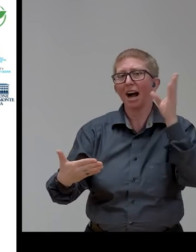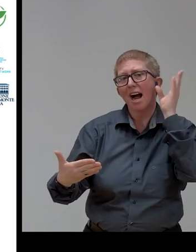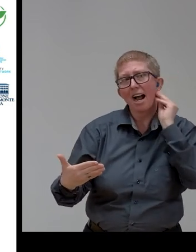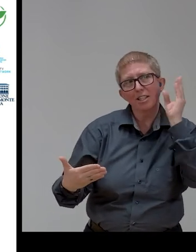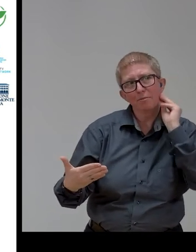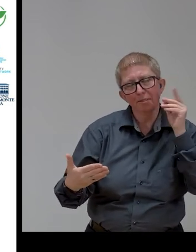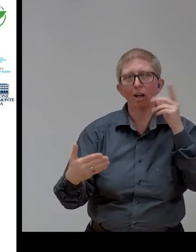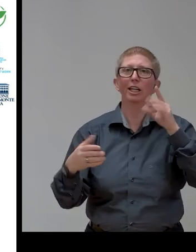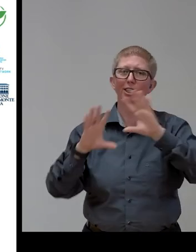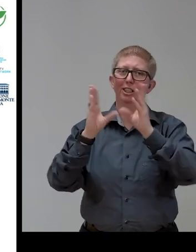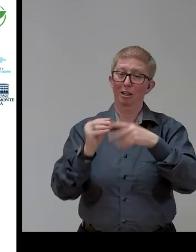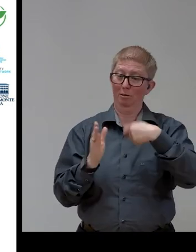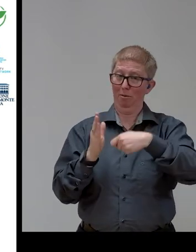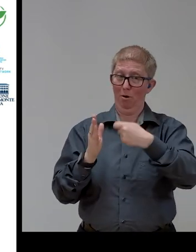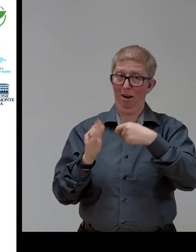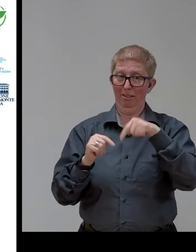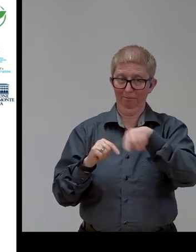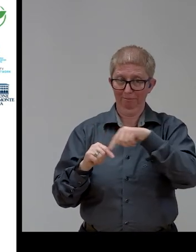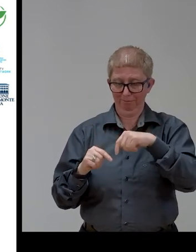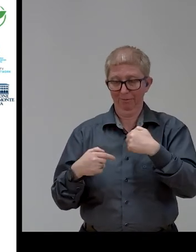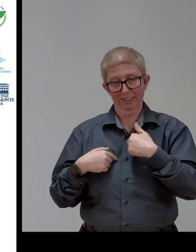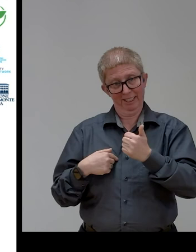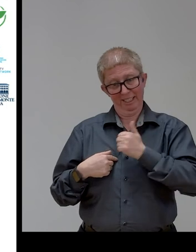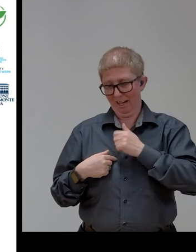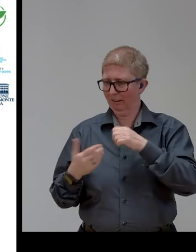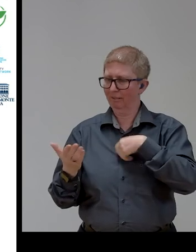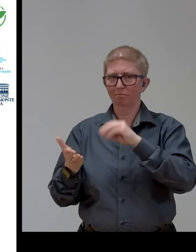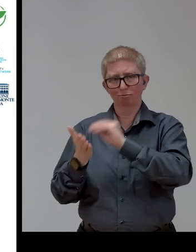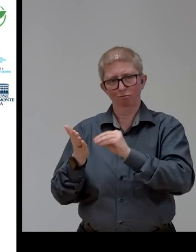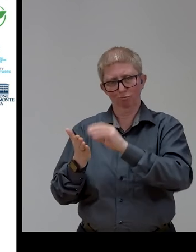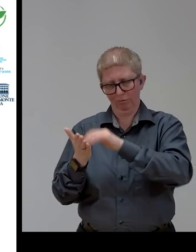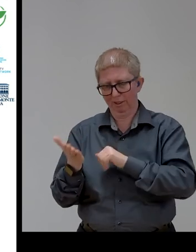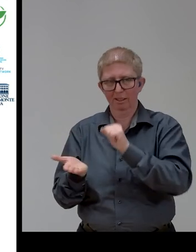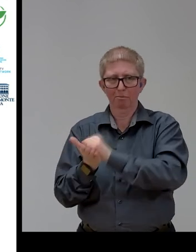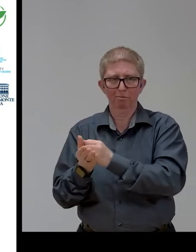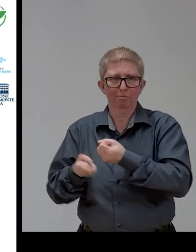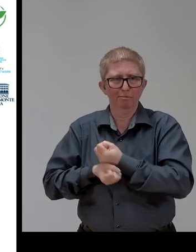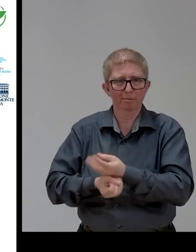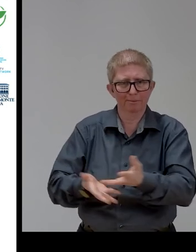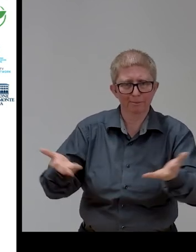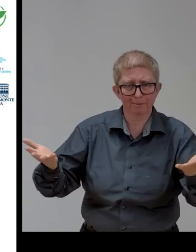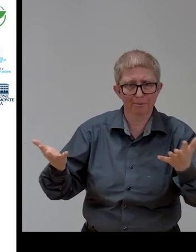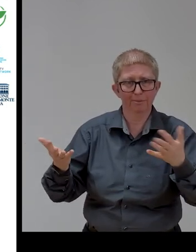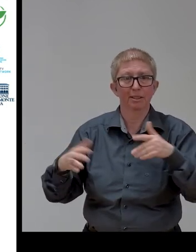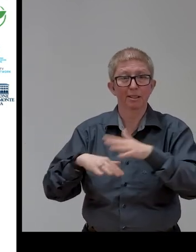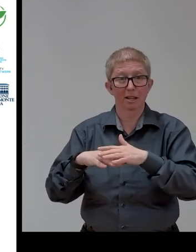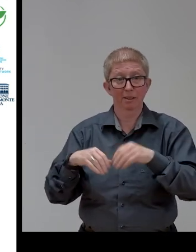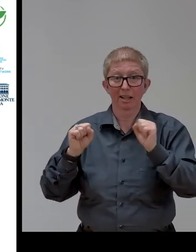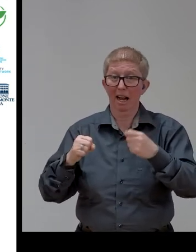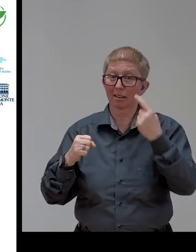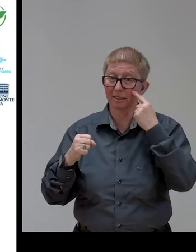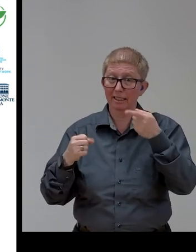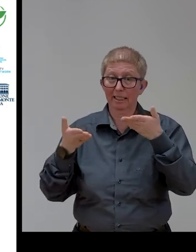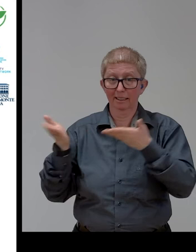and also from our publication as members of EFC and DTN. You can find the publication on the website